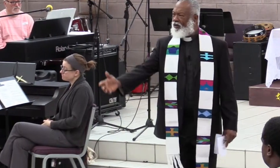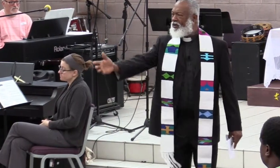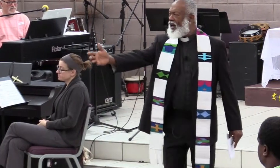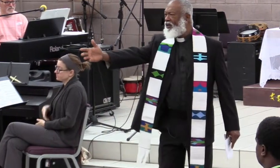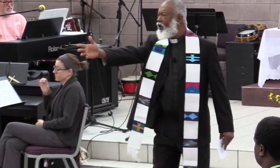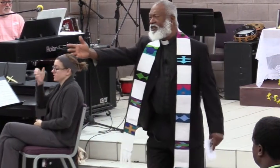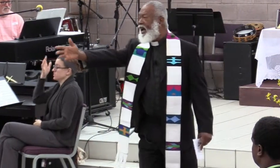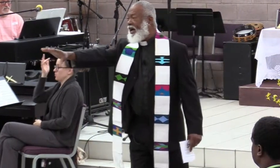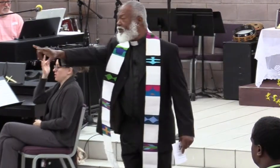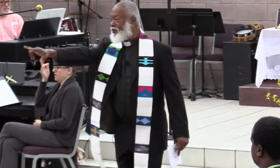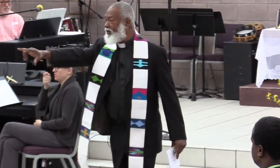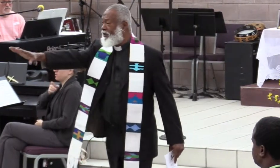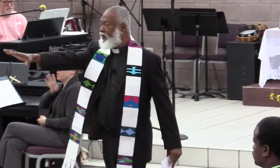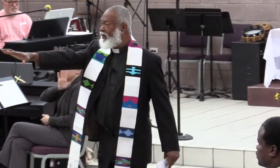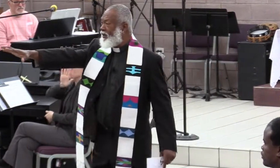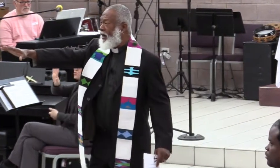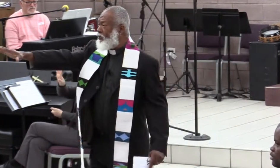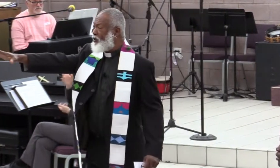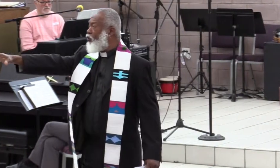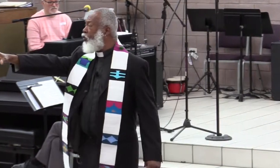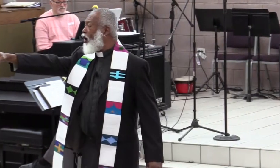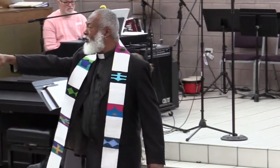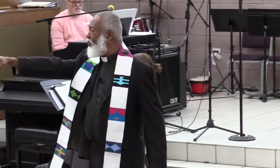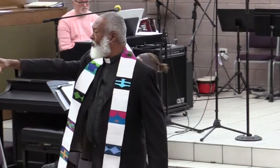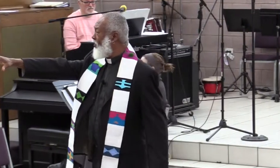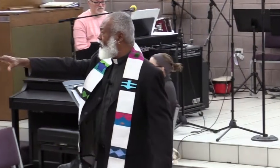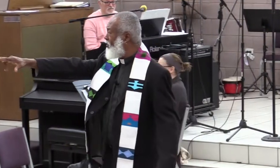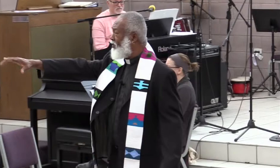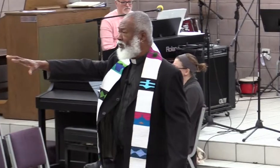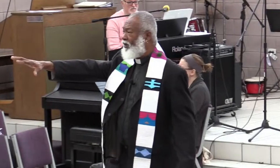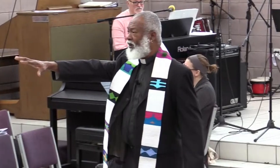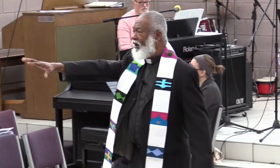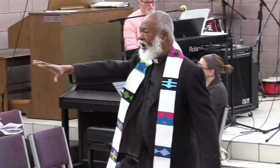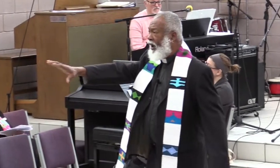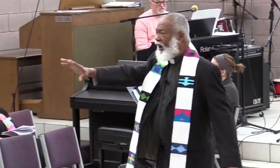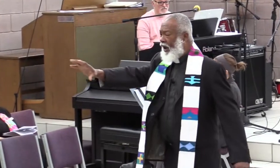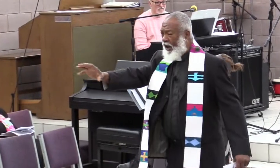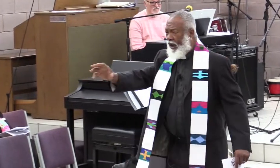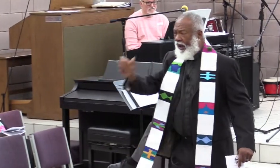That's why y'all's dance, that was wonderful.